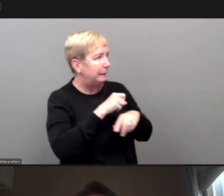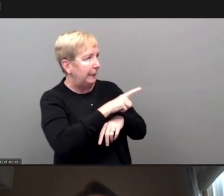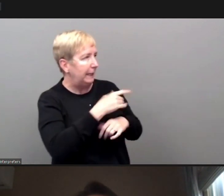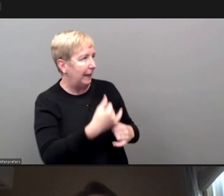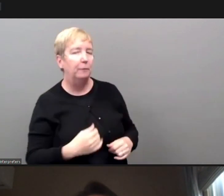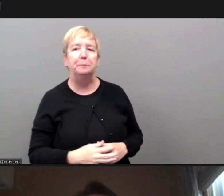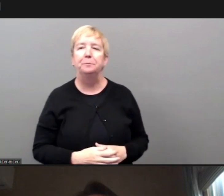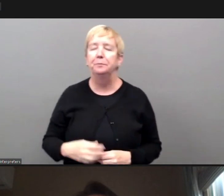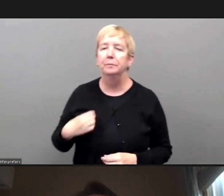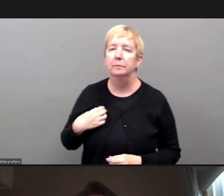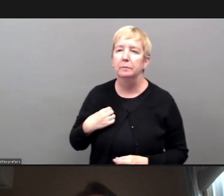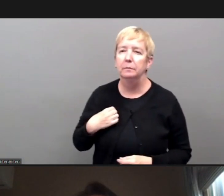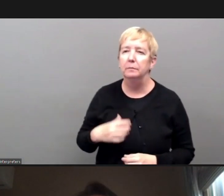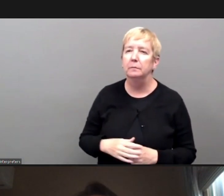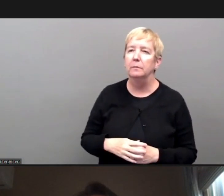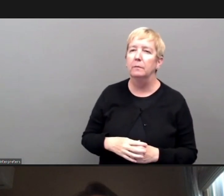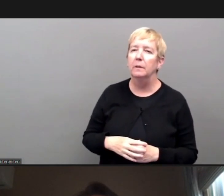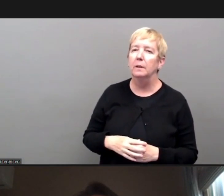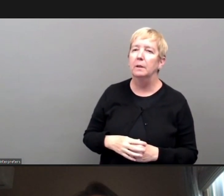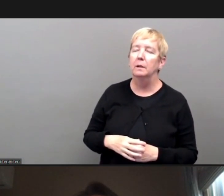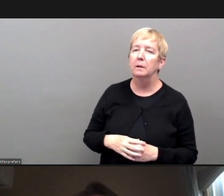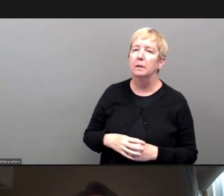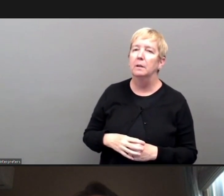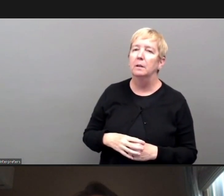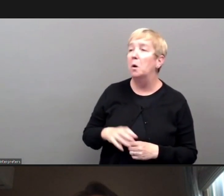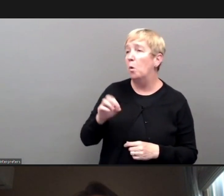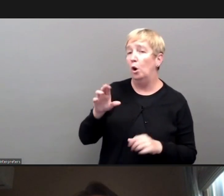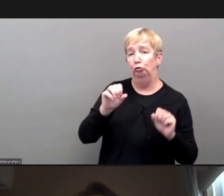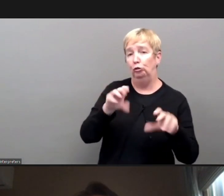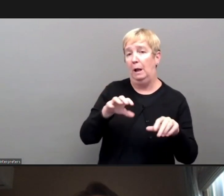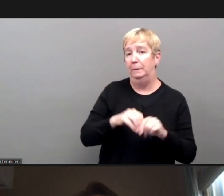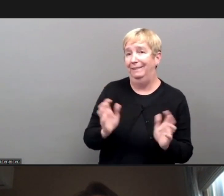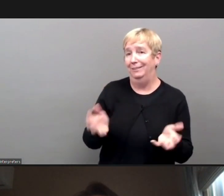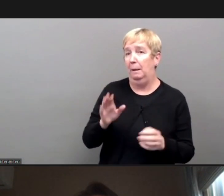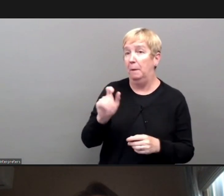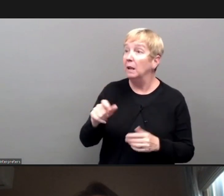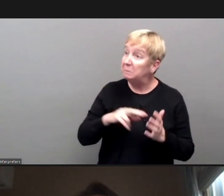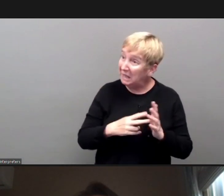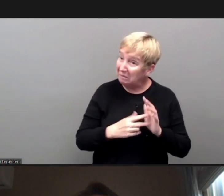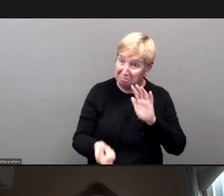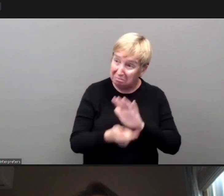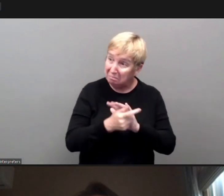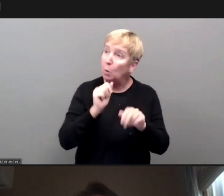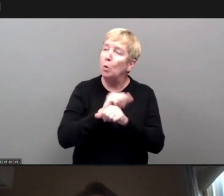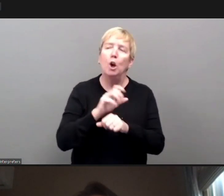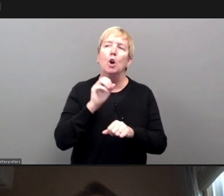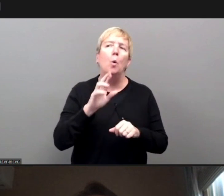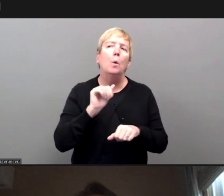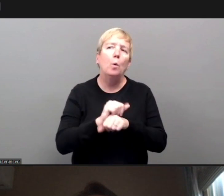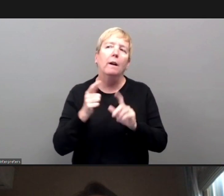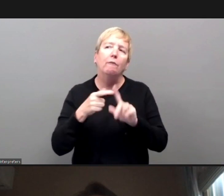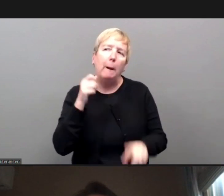Okay, and is it you can just drop it in the chat. Is it they can't work at all, or they can work from home?